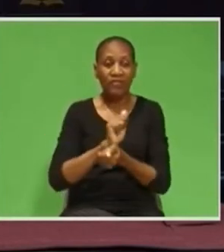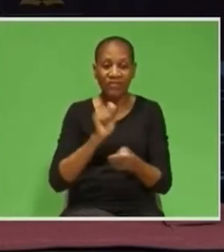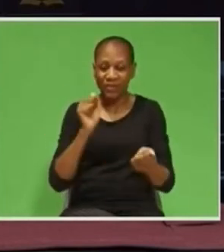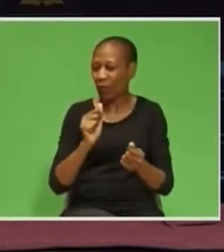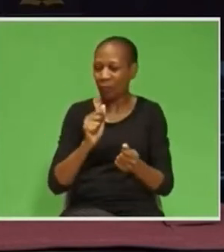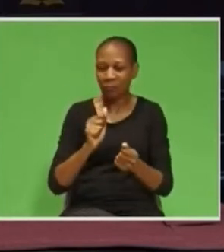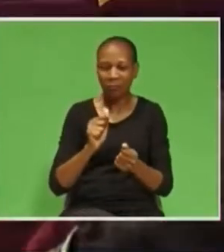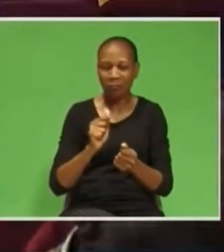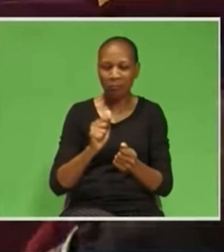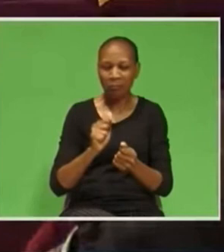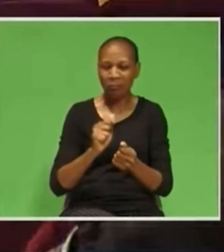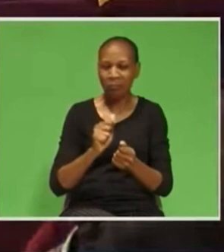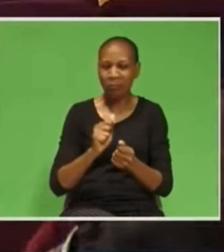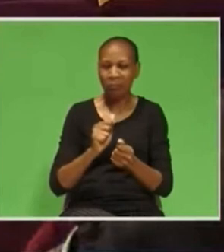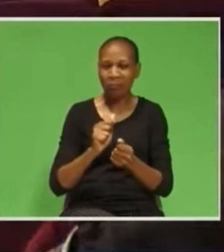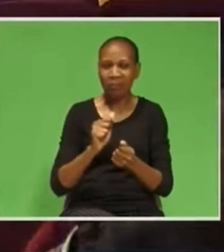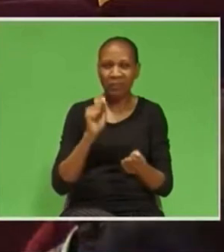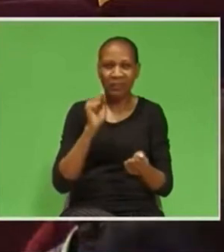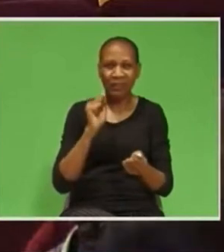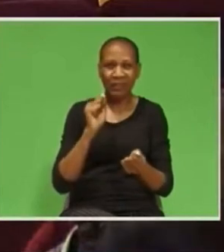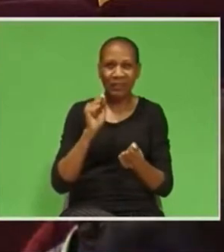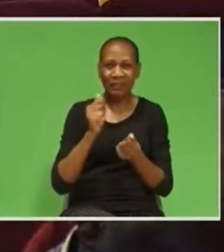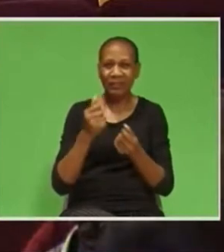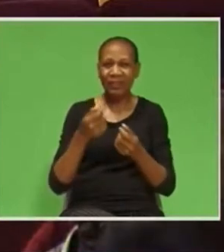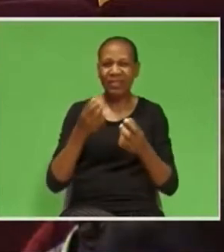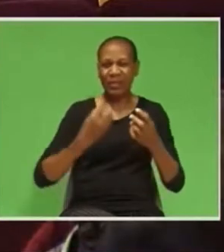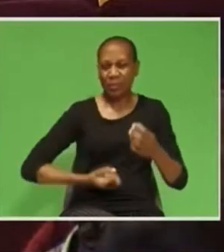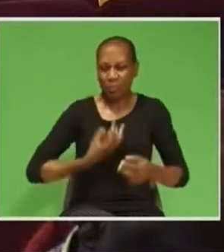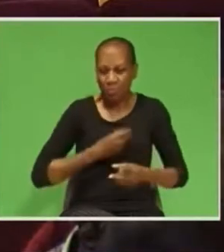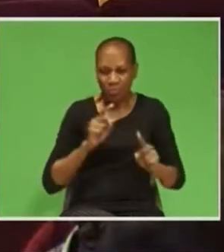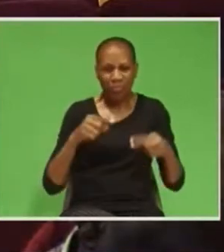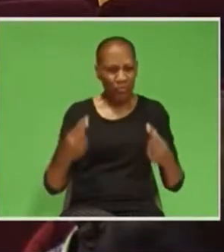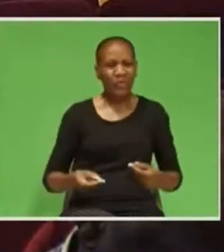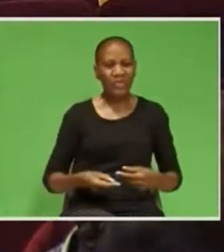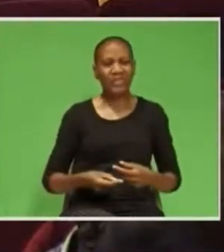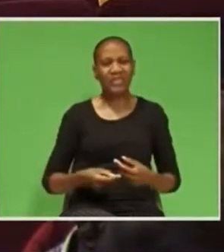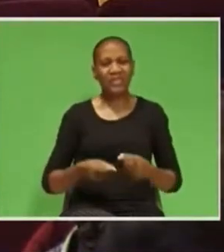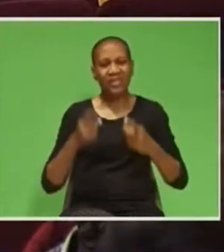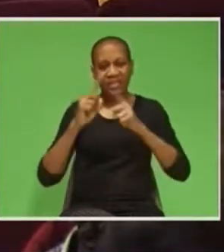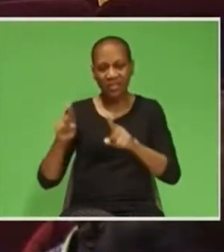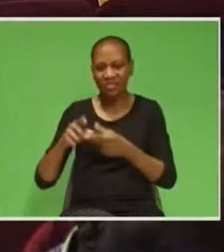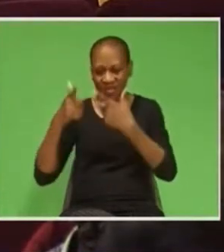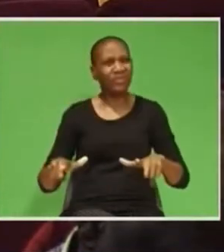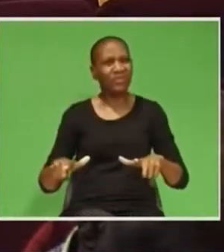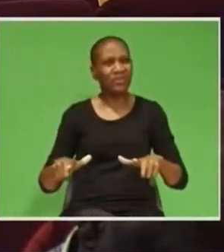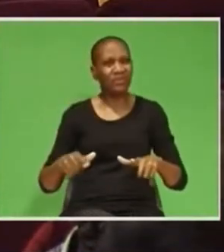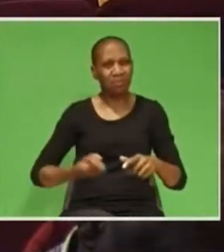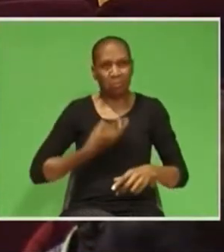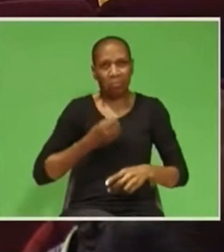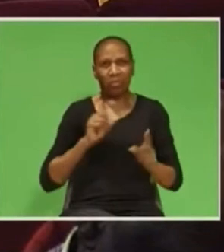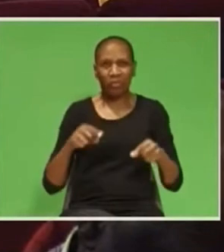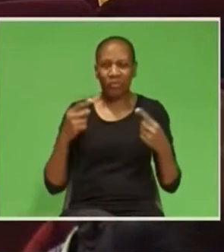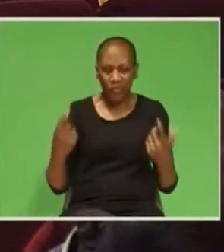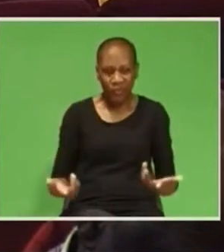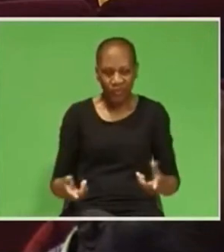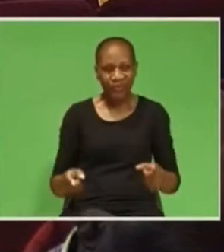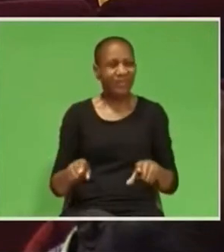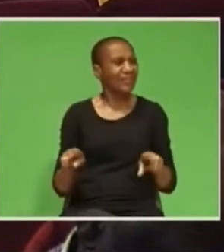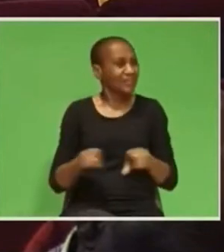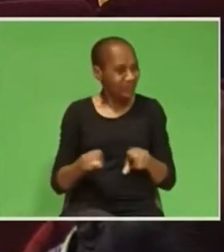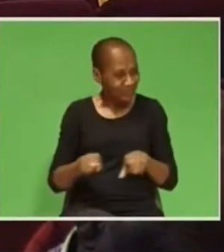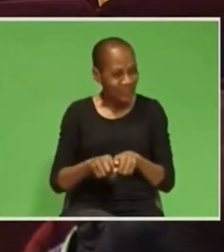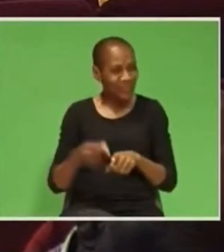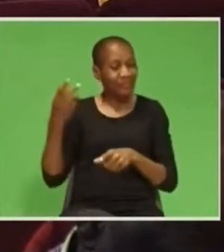Freedom of speech, freedom of association, freedom of mother tongue, education, and even freedom of life. It sounds like the new South